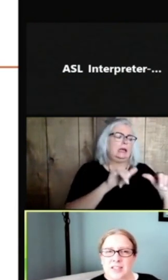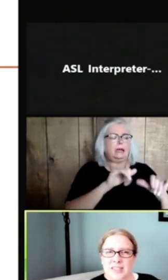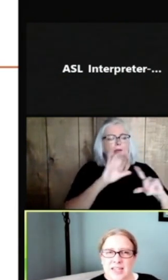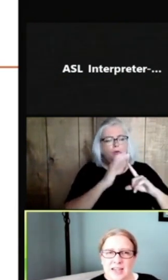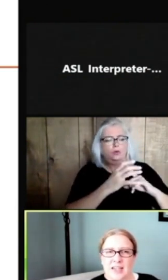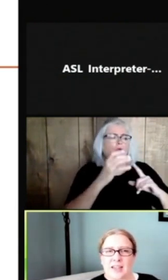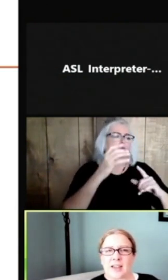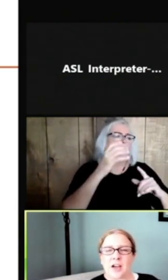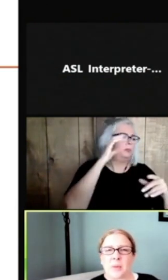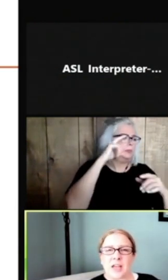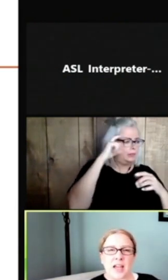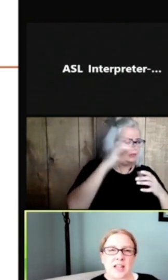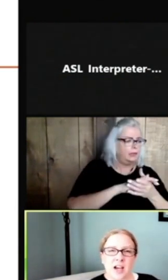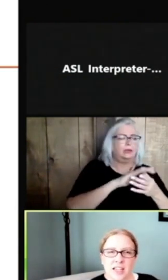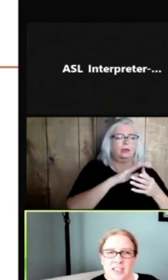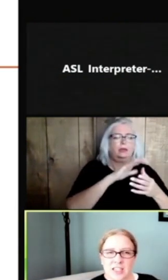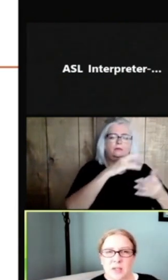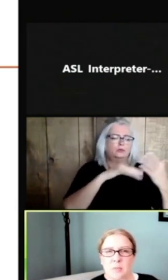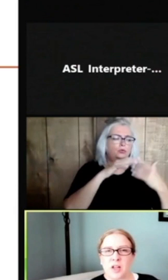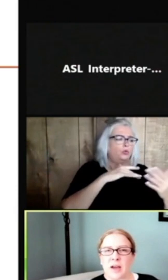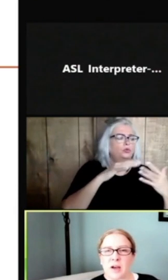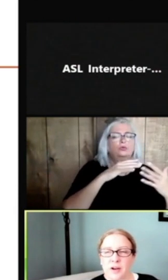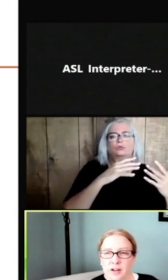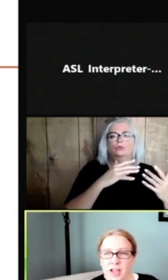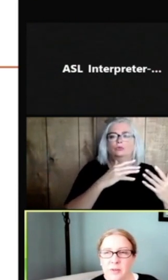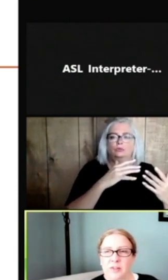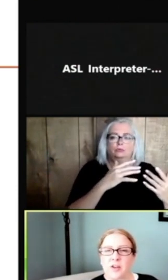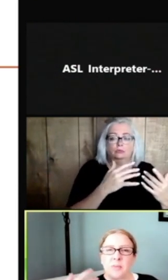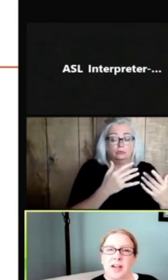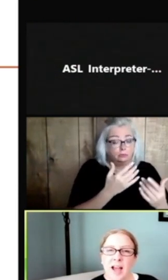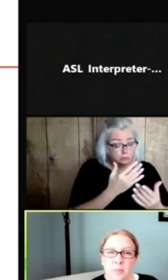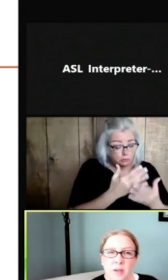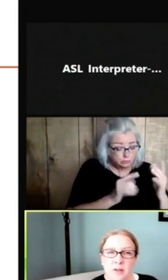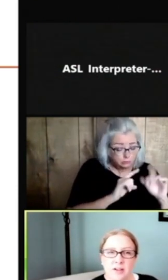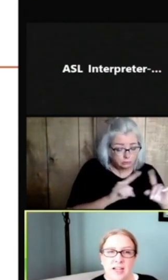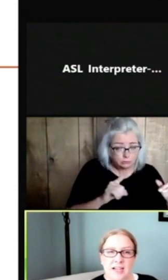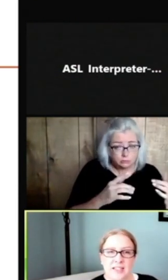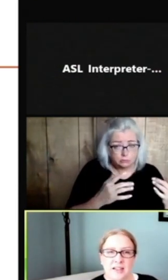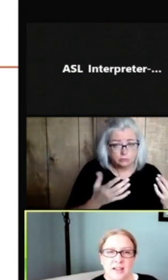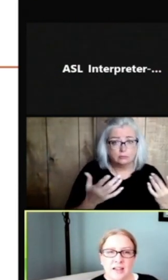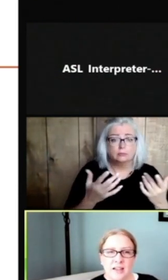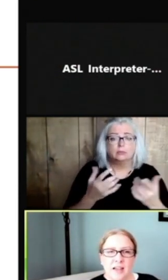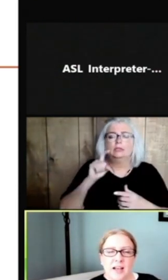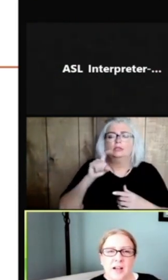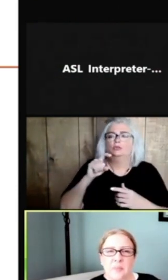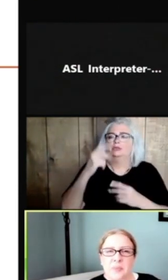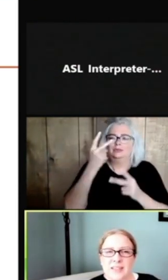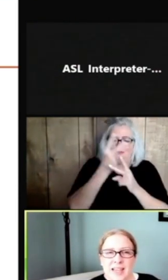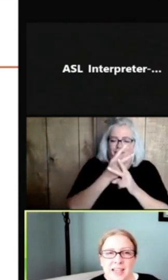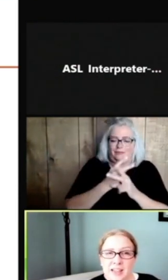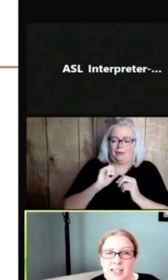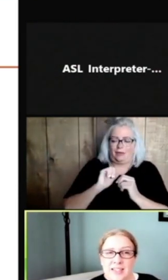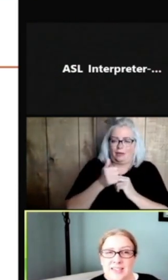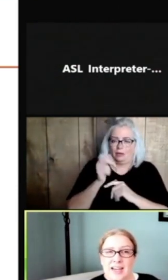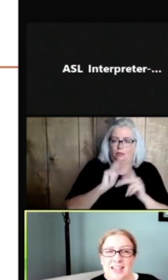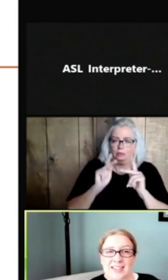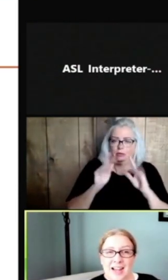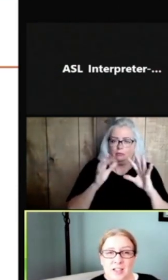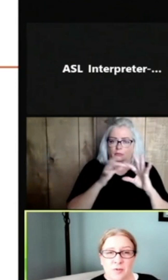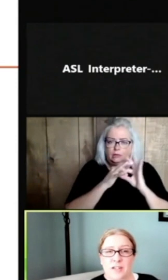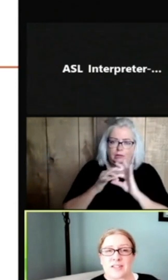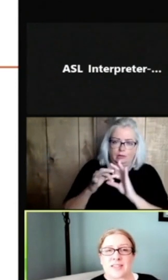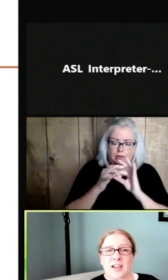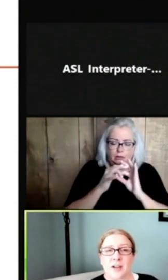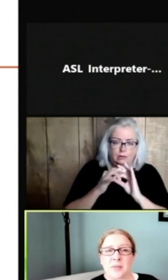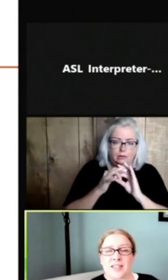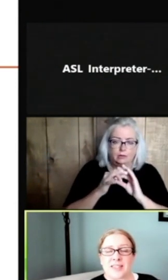really understanding and talking to people about where they're coming from and how people are connected. Secondly, designing a